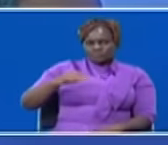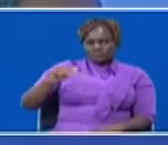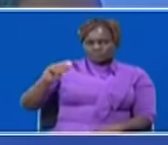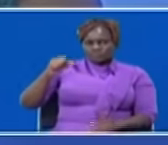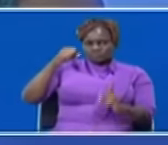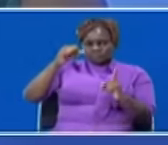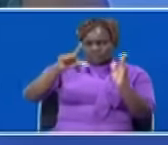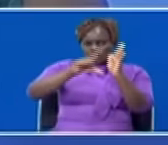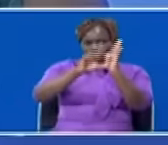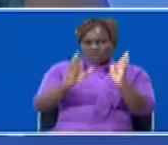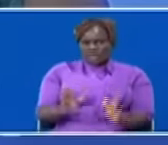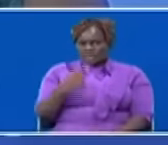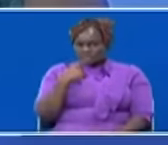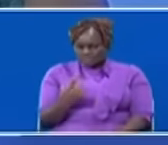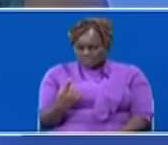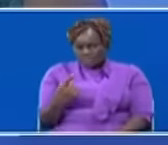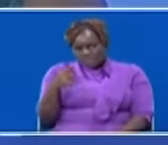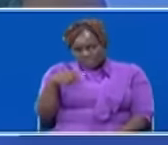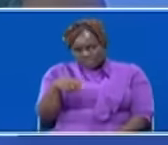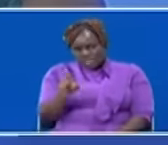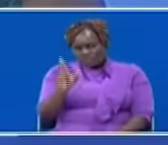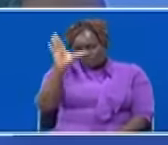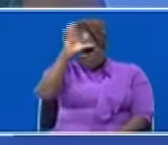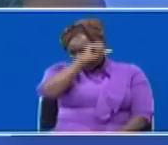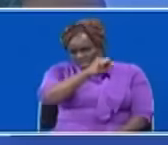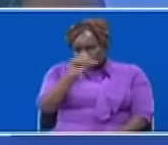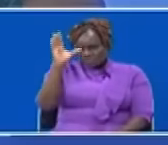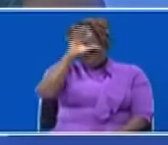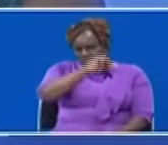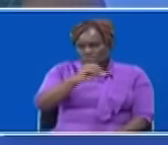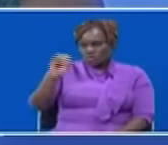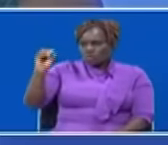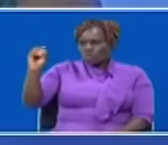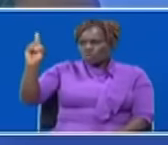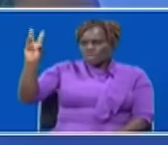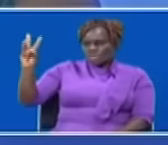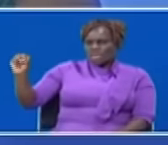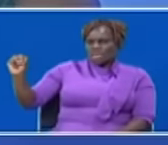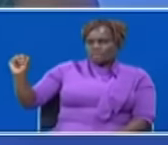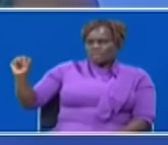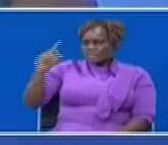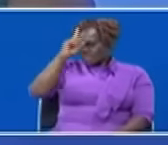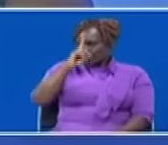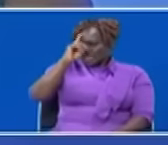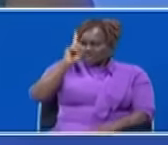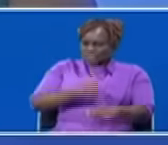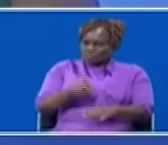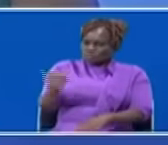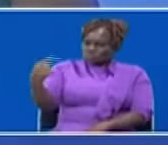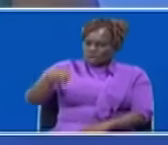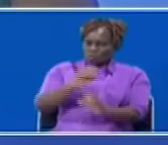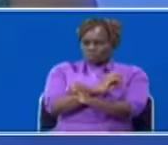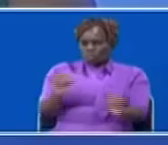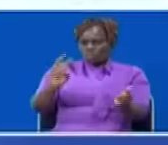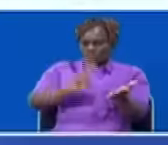Edwin Sifuna says that you are an absentee leader in ODM, and I quote, at critical moments you failed to rally the party,